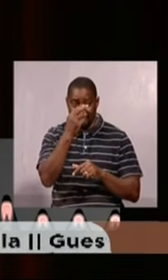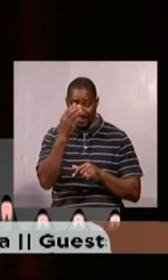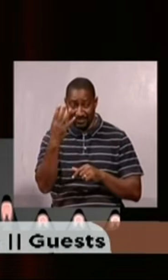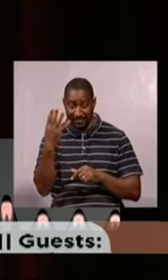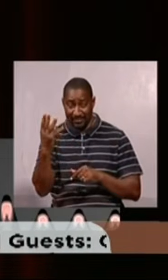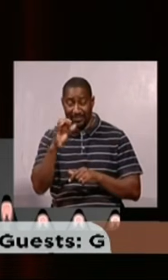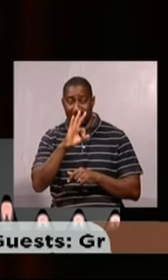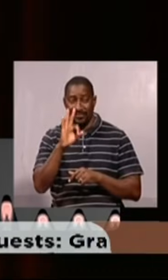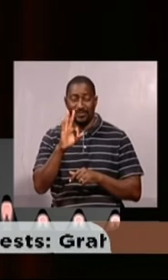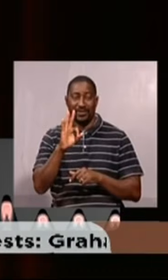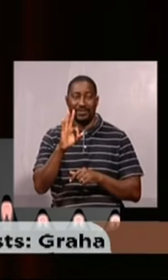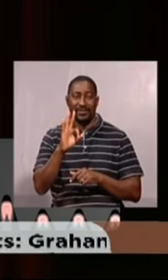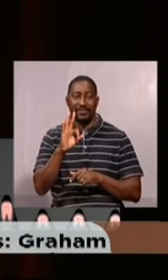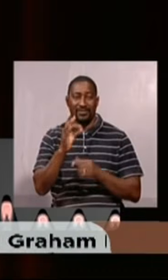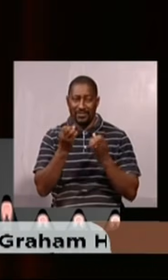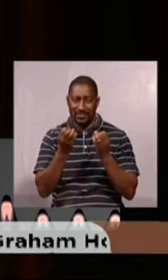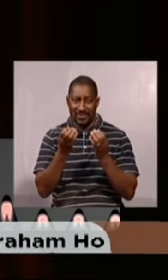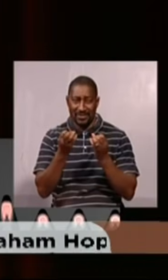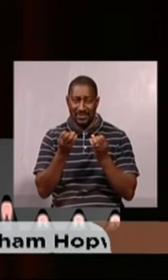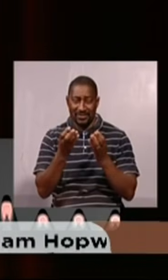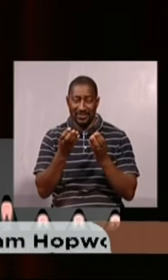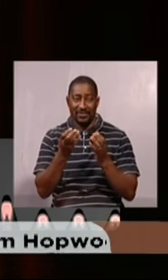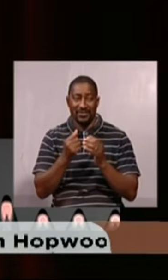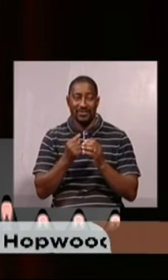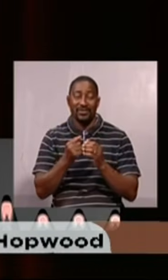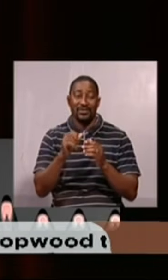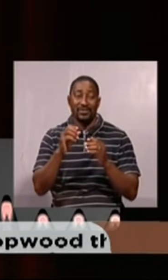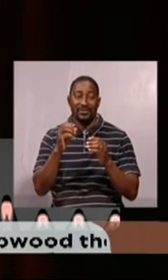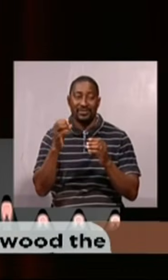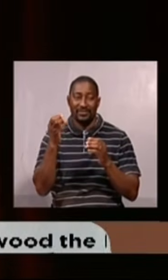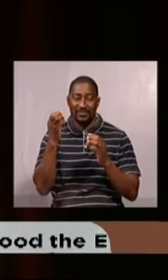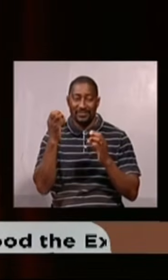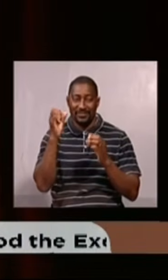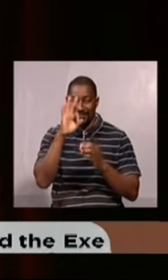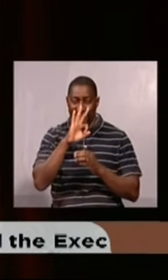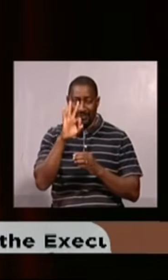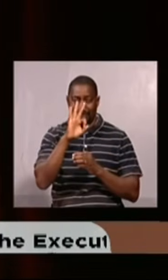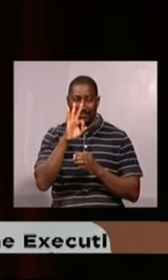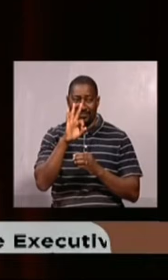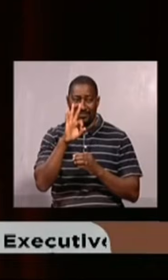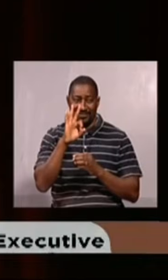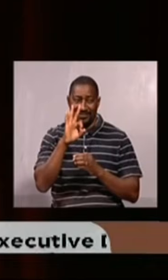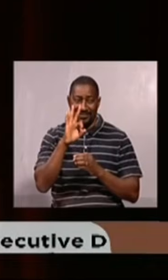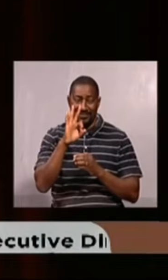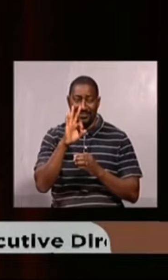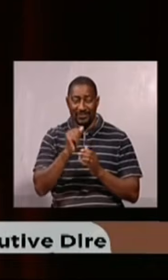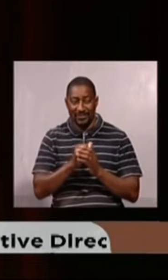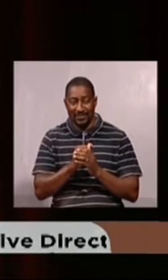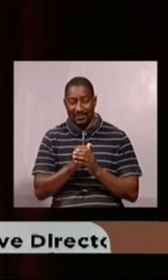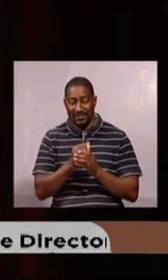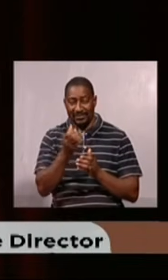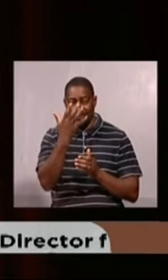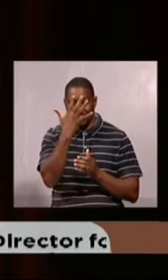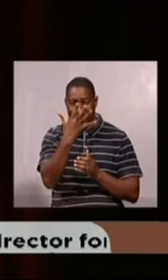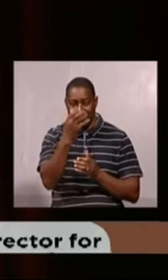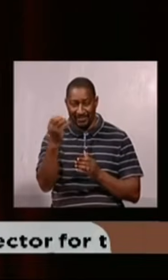In February, most of those as well, predominantly on Facebook. We now have the Instagram that's also now over close to